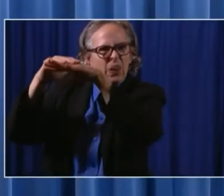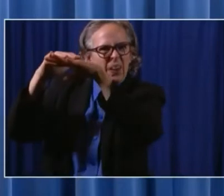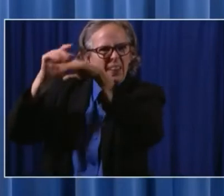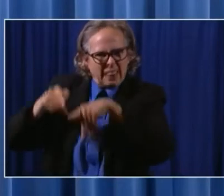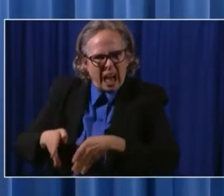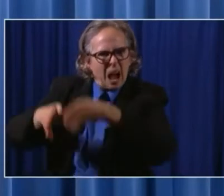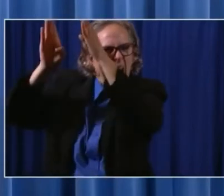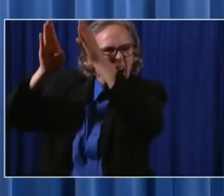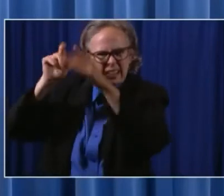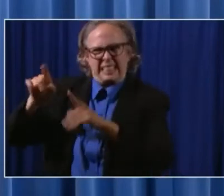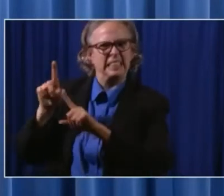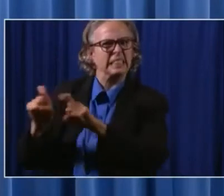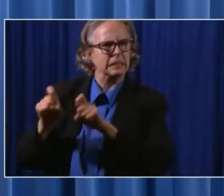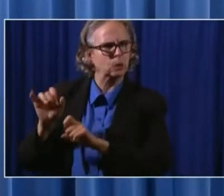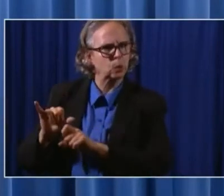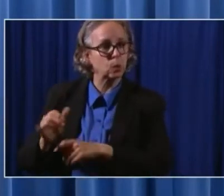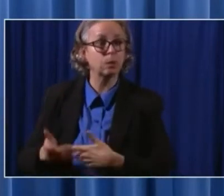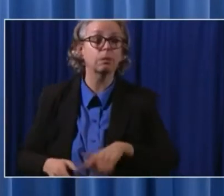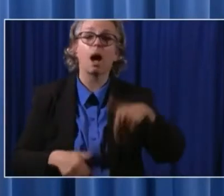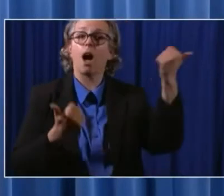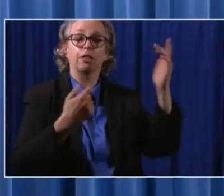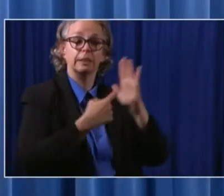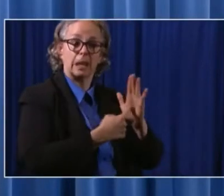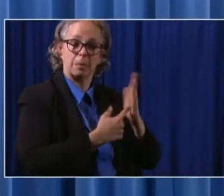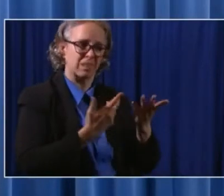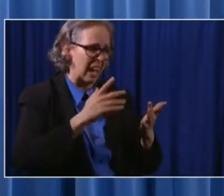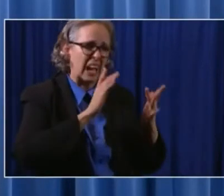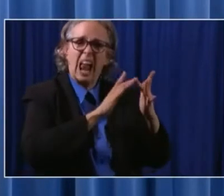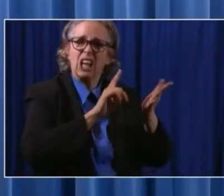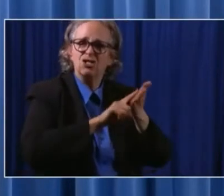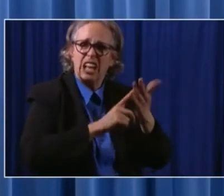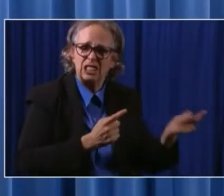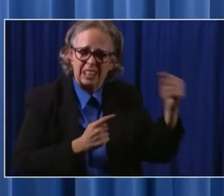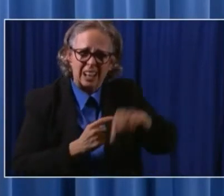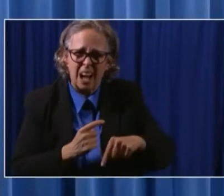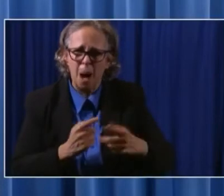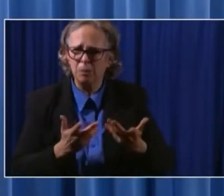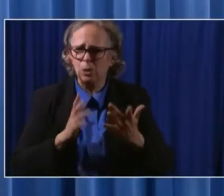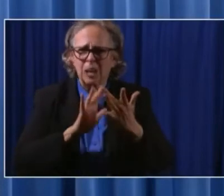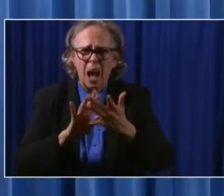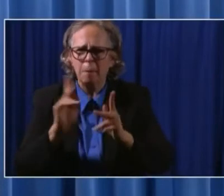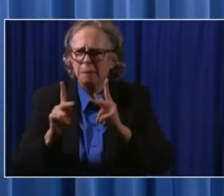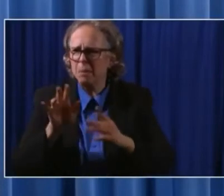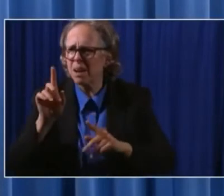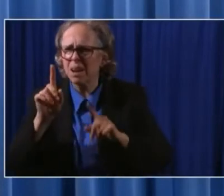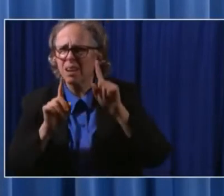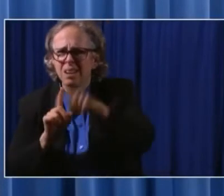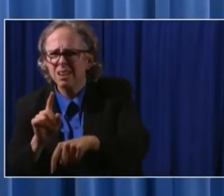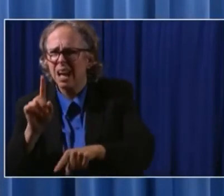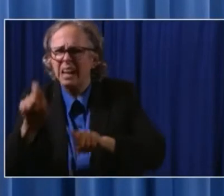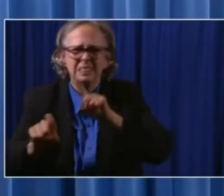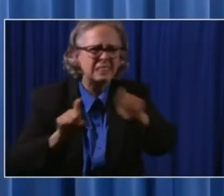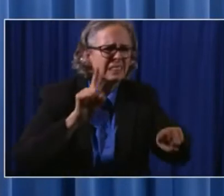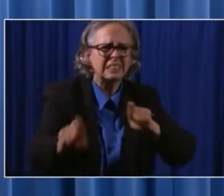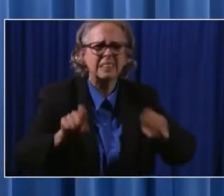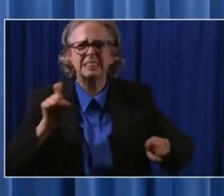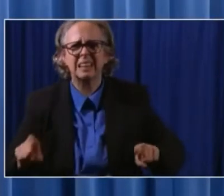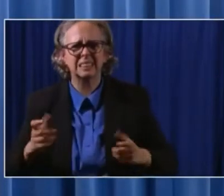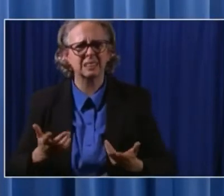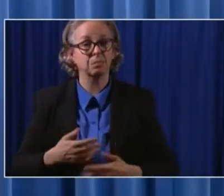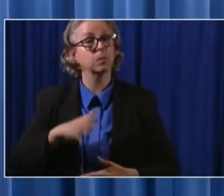the tracing that goes with the testing. You have to be able to follow this. And let me just say, make an appeal. One of the things that we discussed